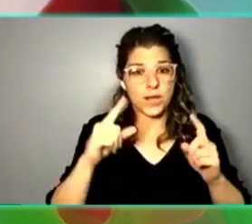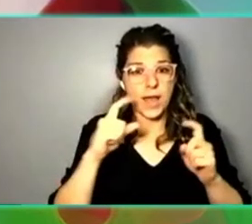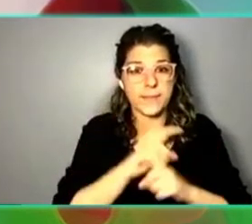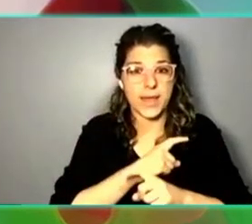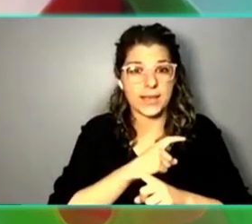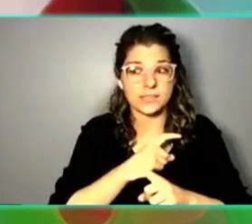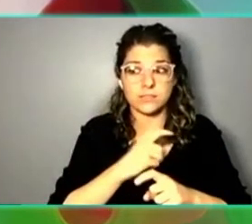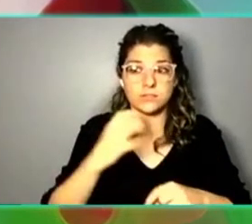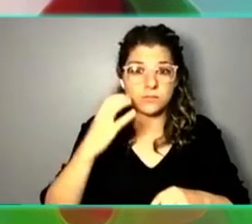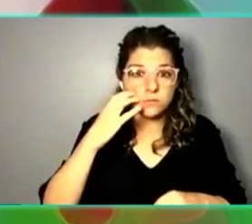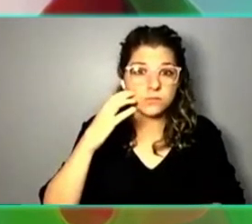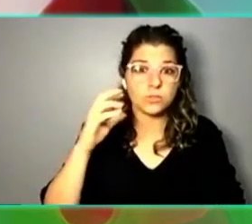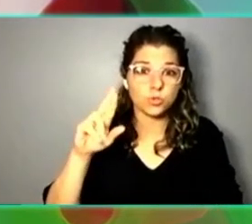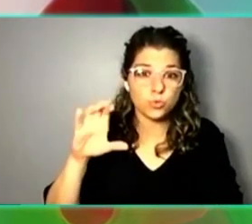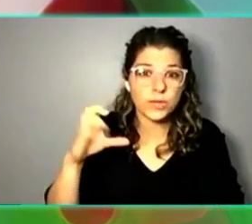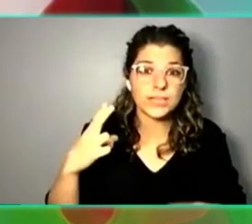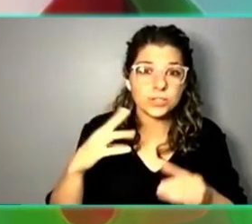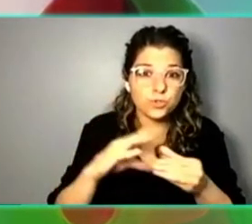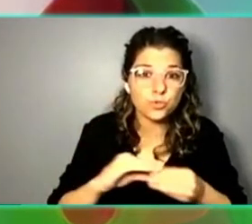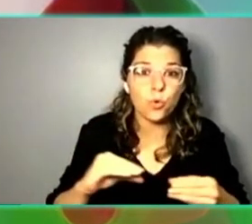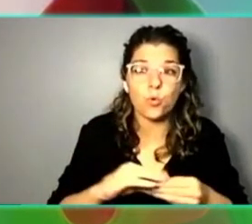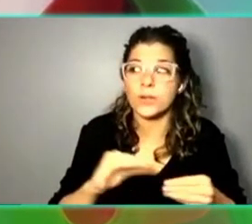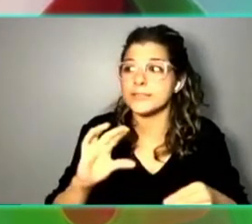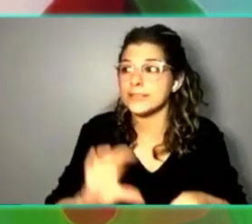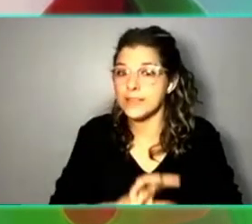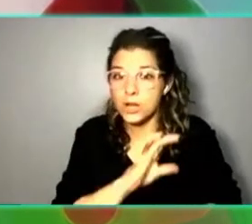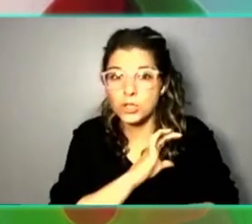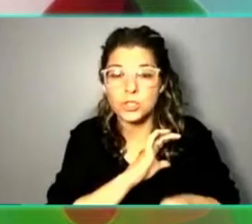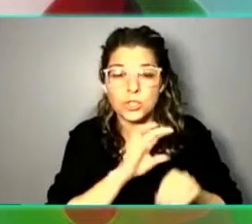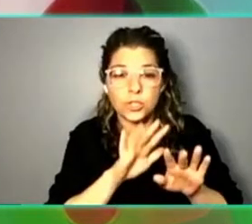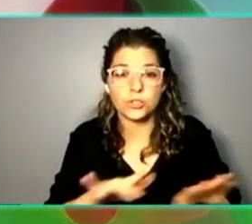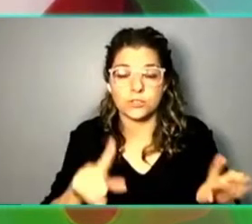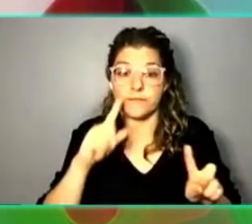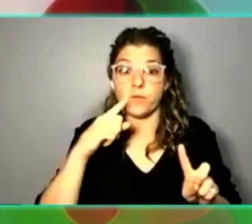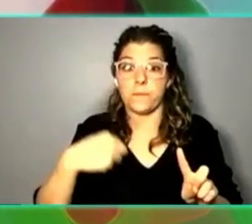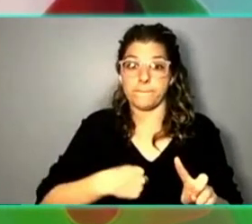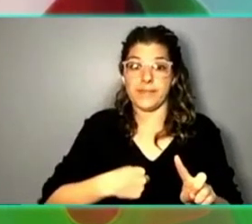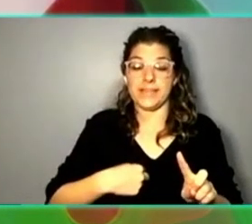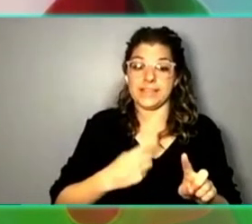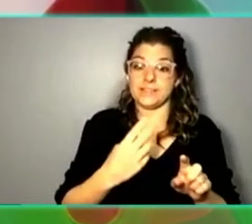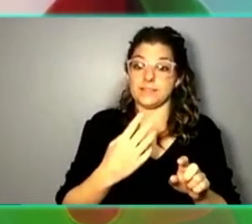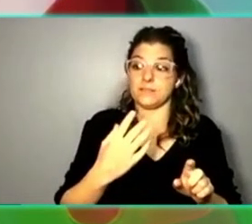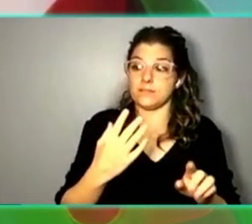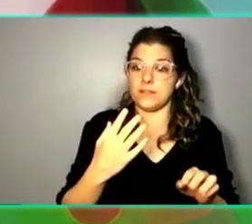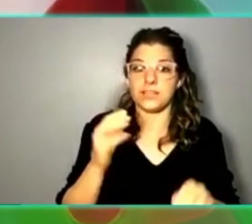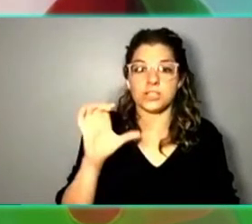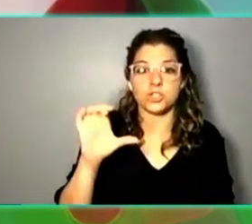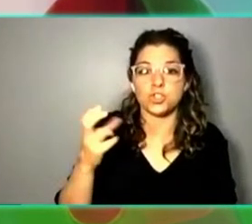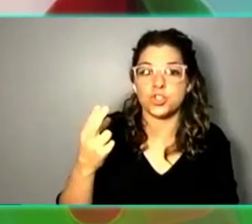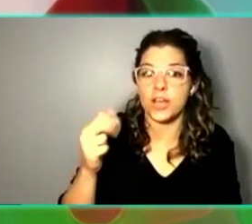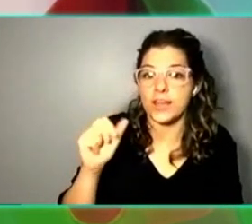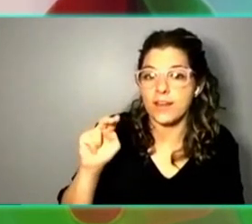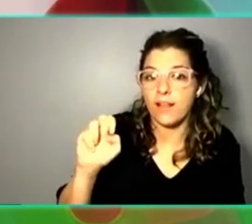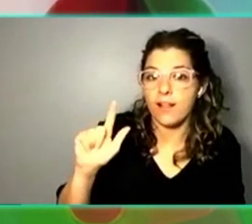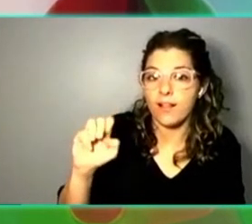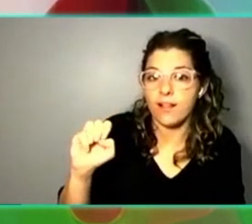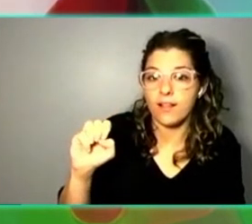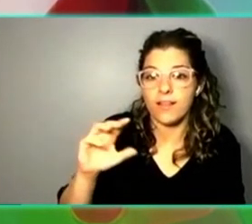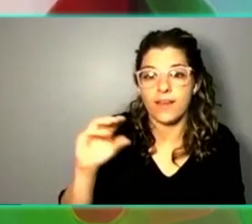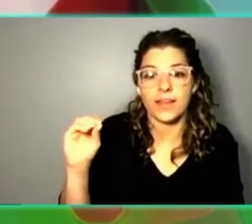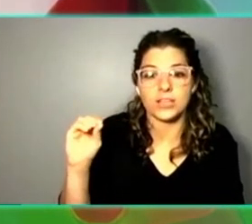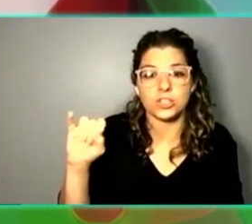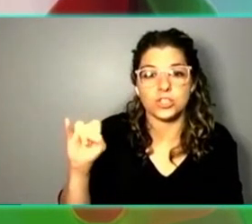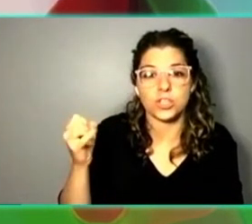rich stories, richer characters. For me, it's like using, like Chanel and Jamila have said, using the women